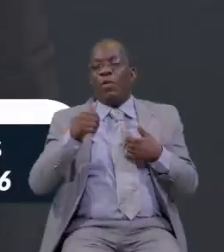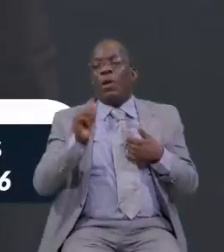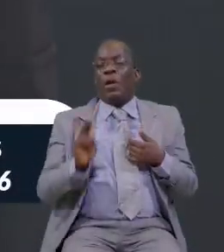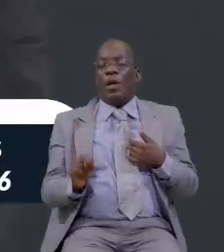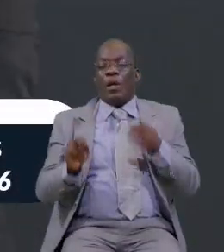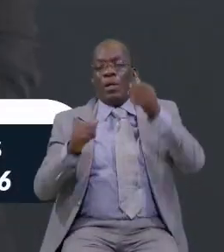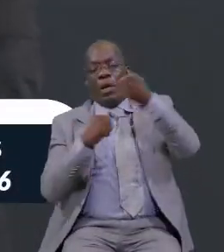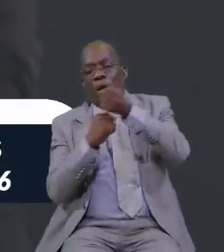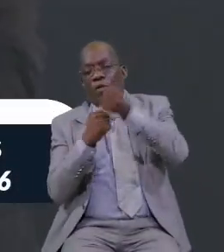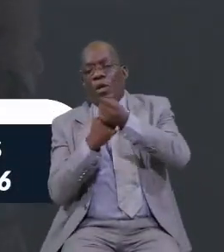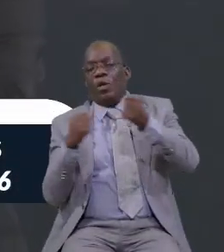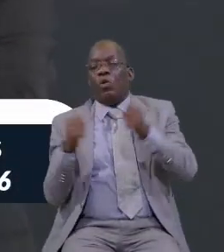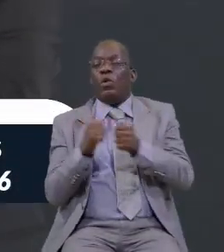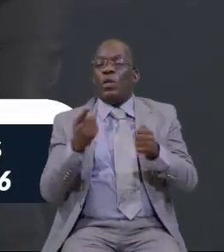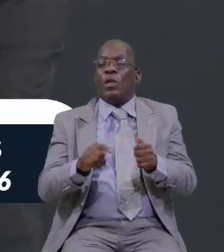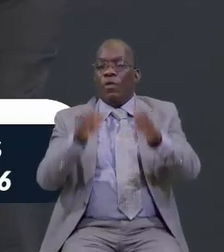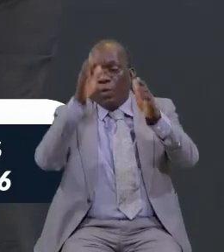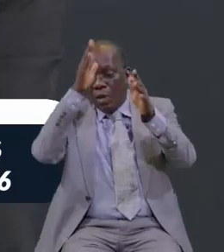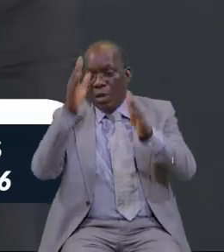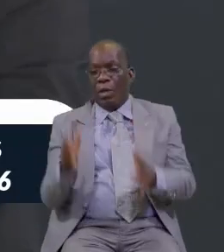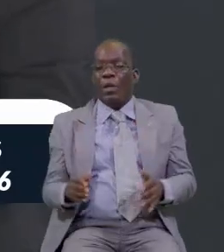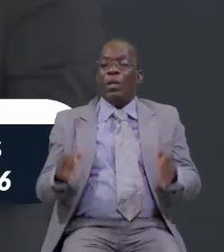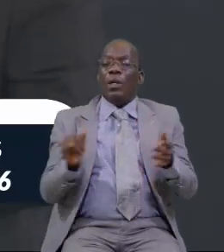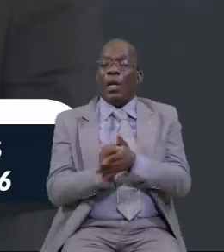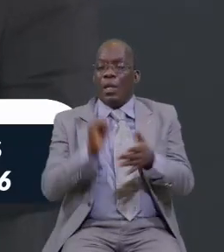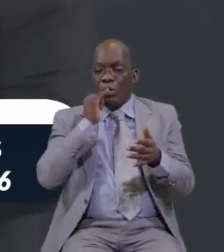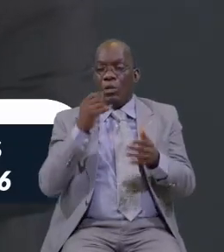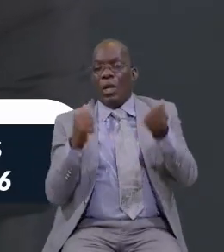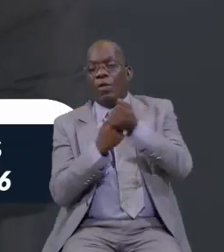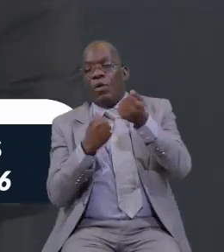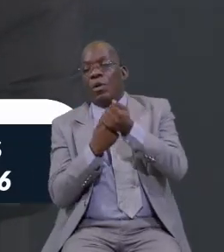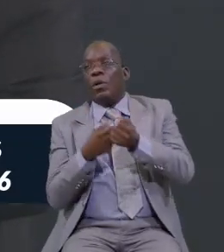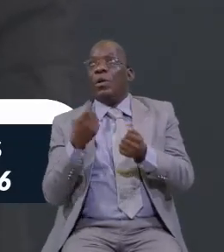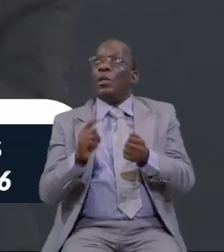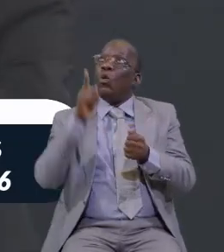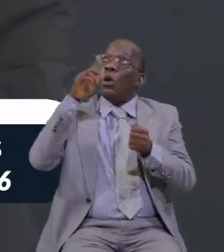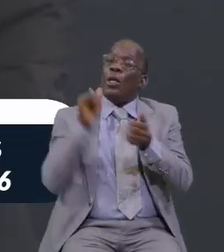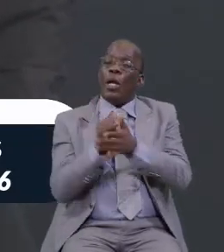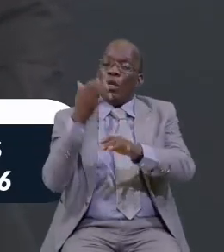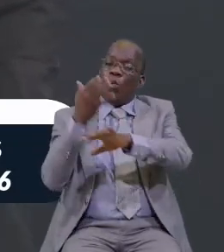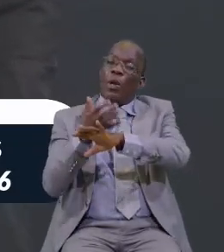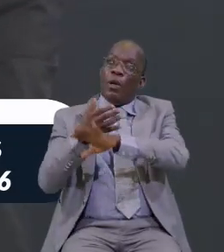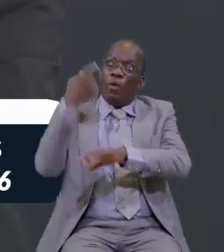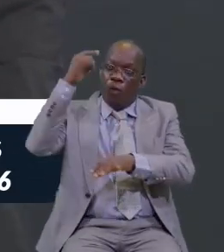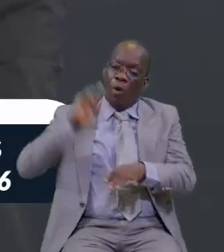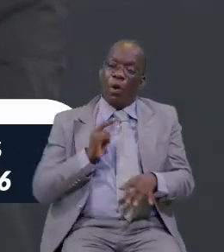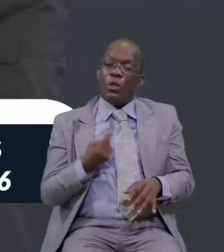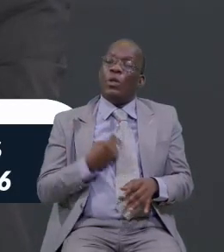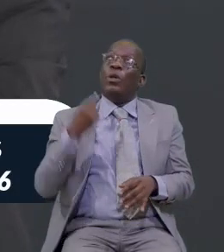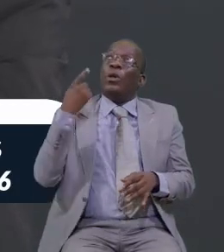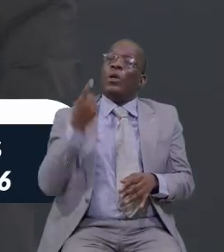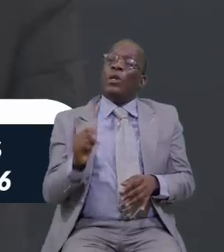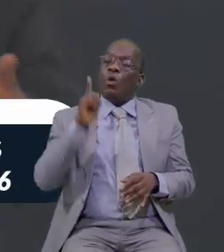Father. Advocate. That's it. The one who pleads for us. The one who restores